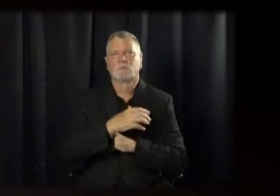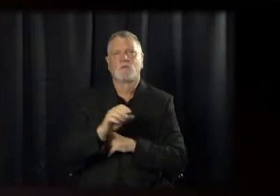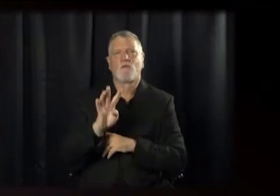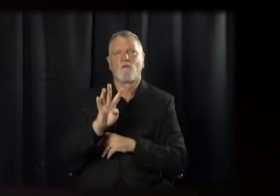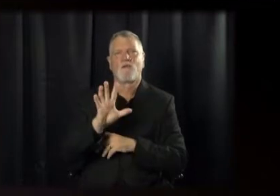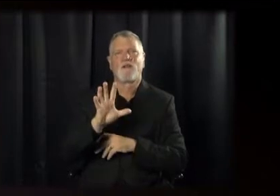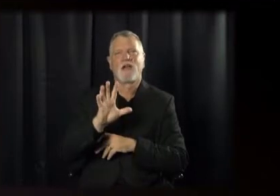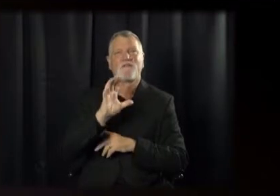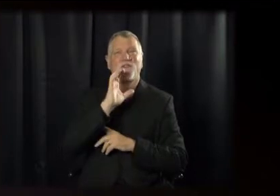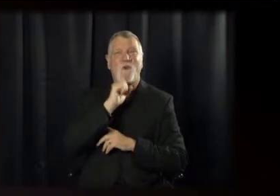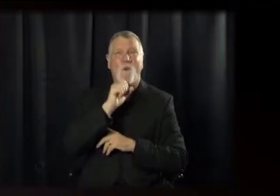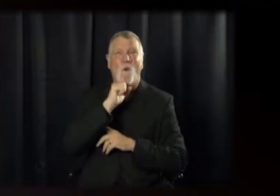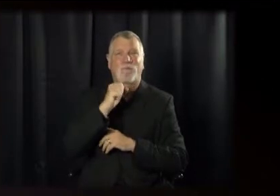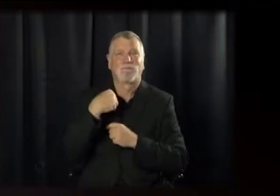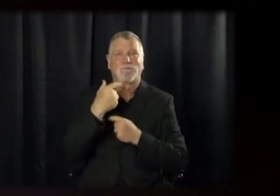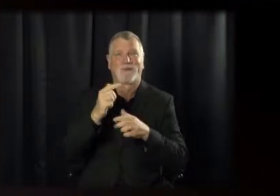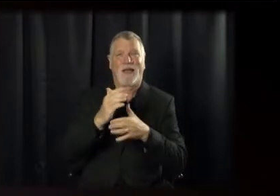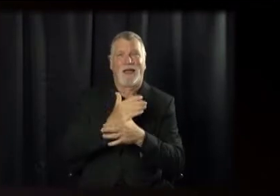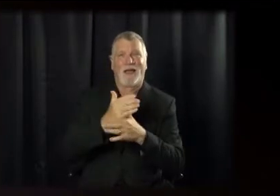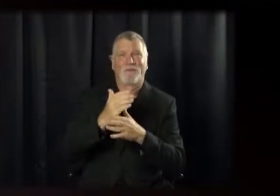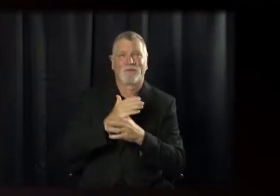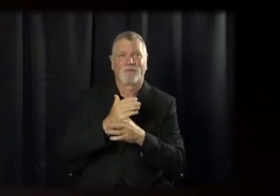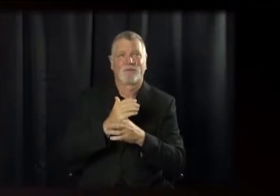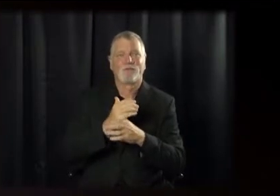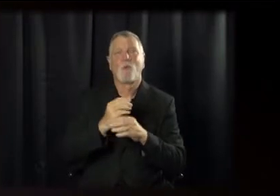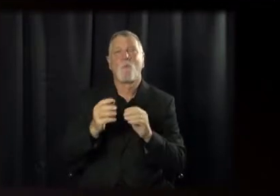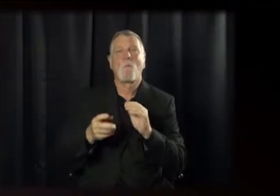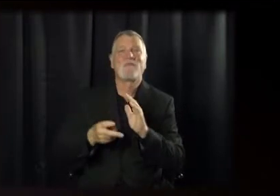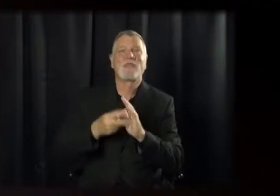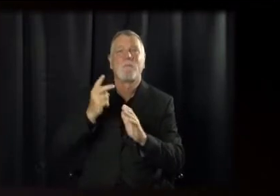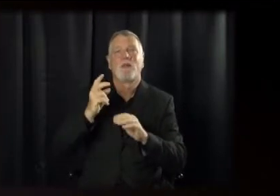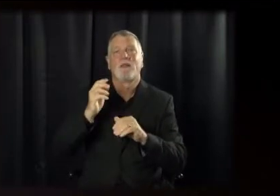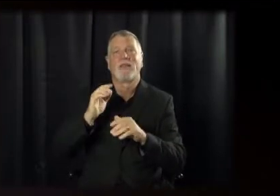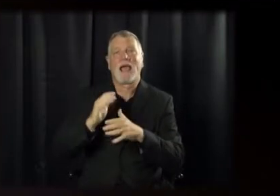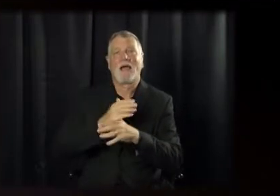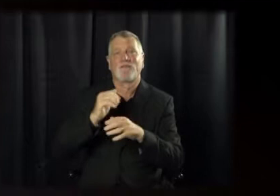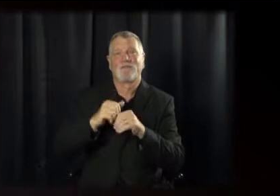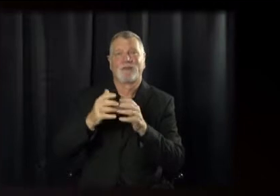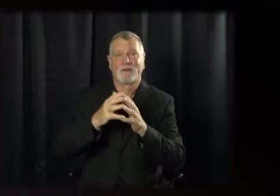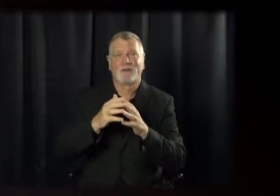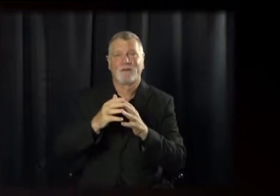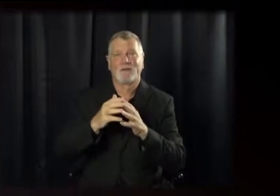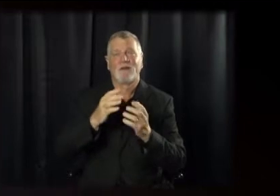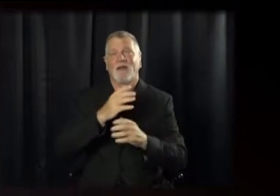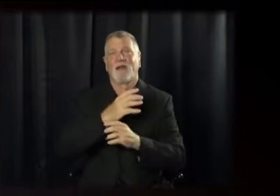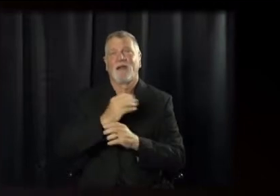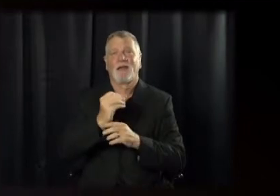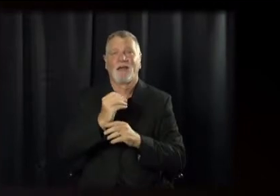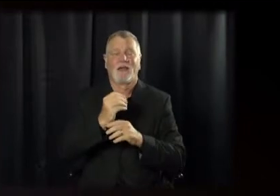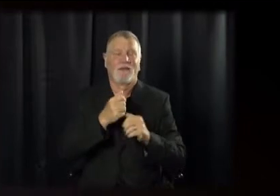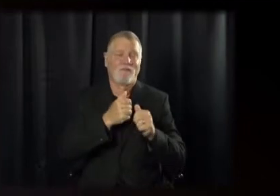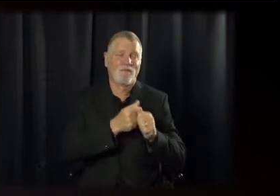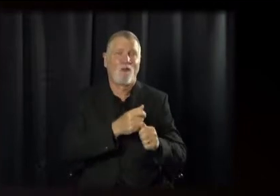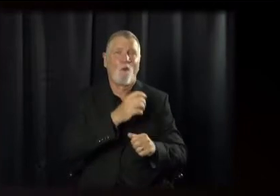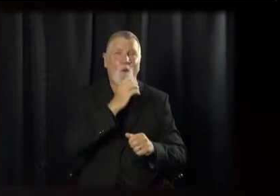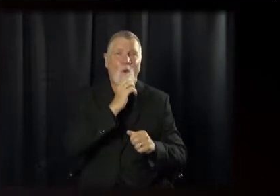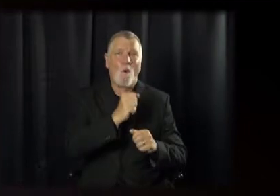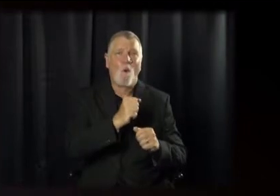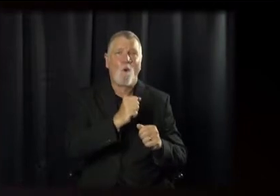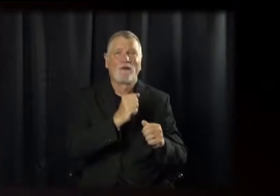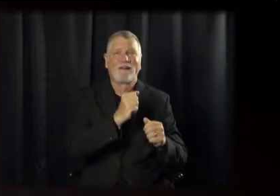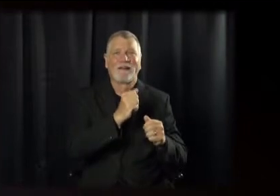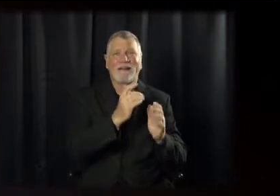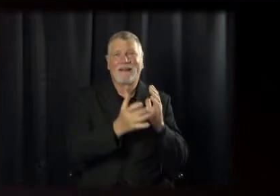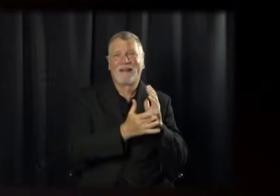45 years old, twice as much as the average in the United States, and are heavily reliant on outdated, inefficient technologies